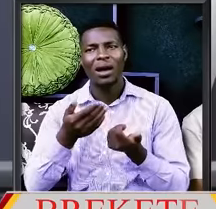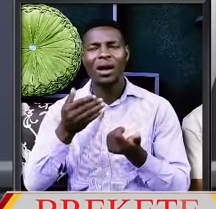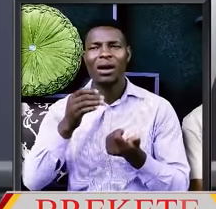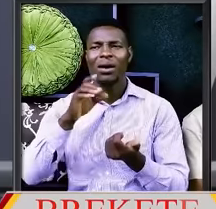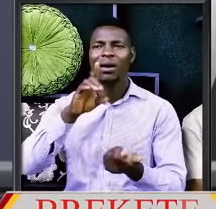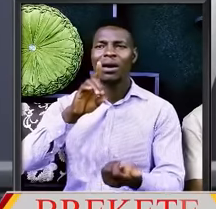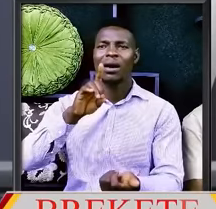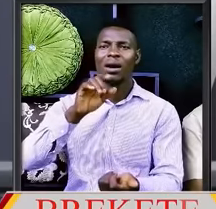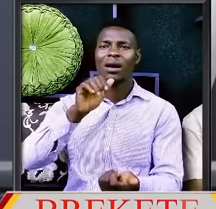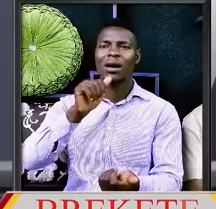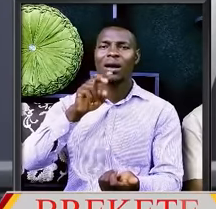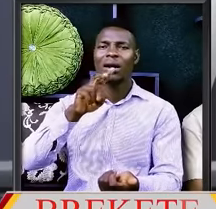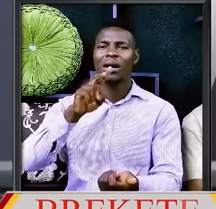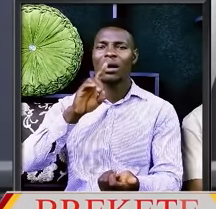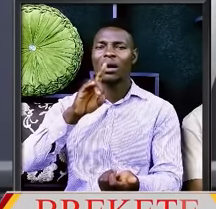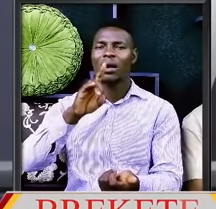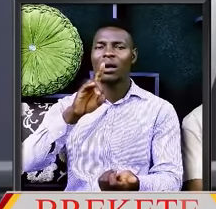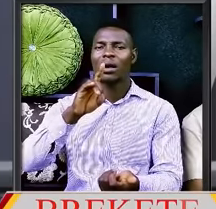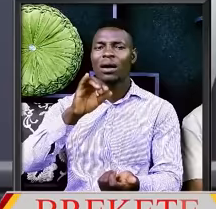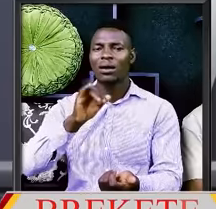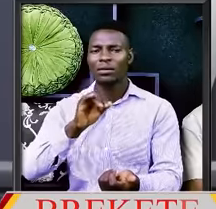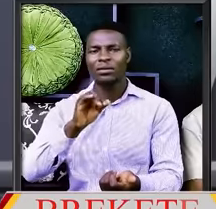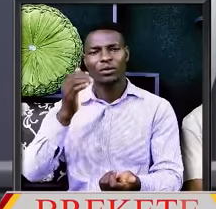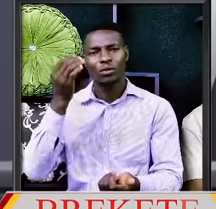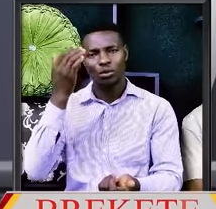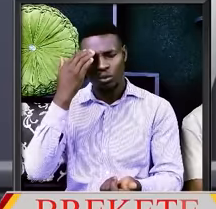within 30 minutes of when the father arrived?